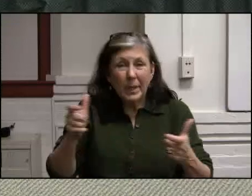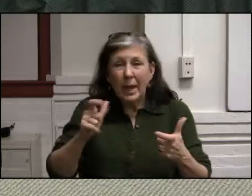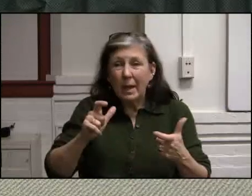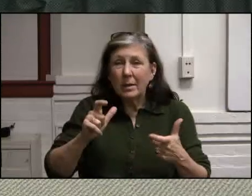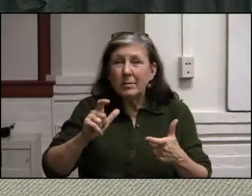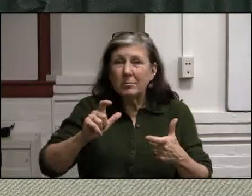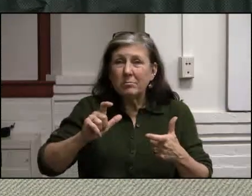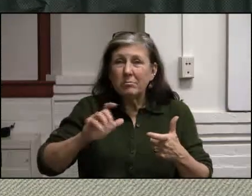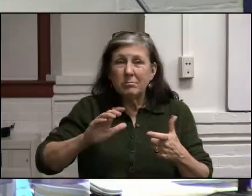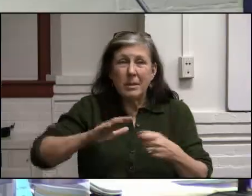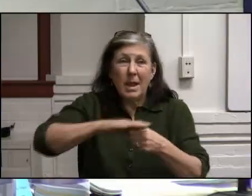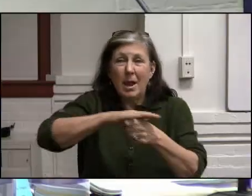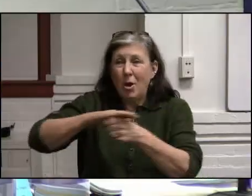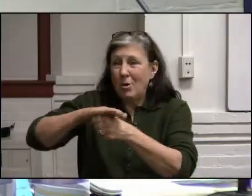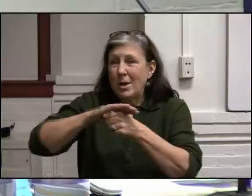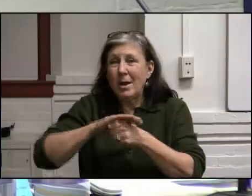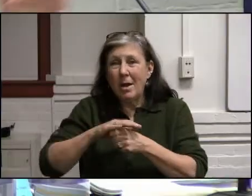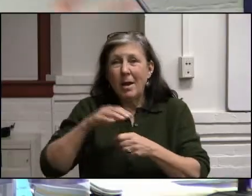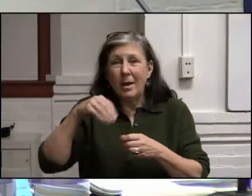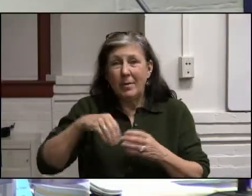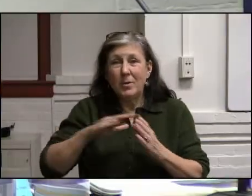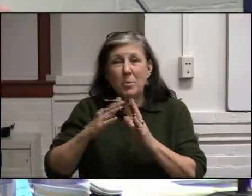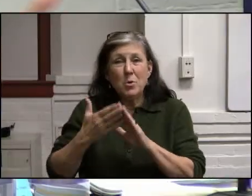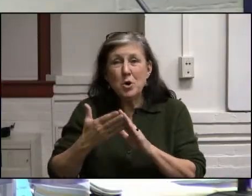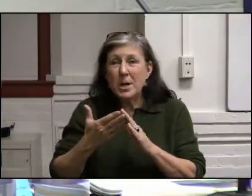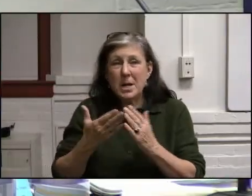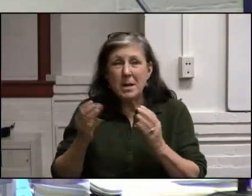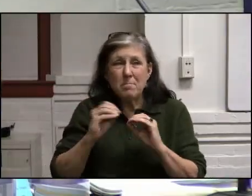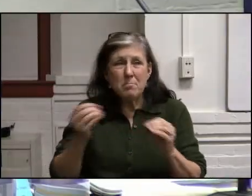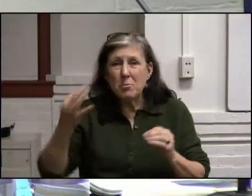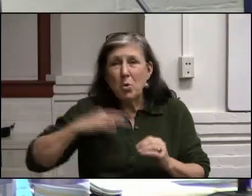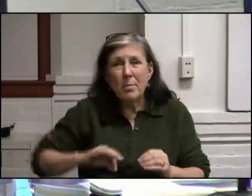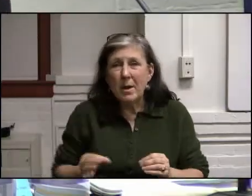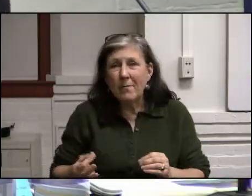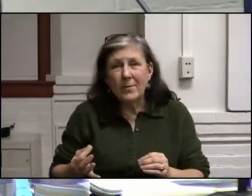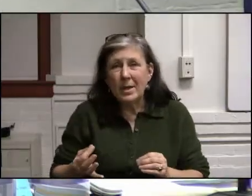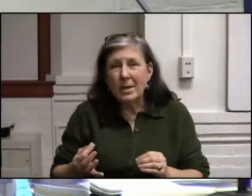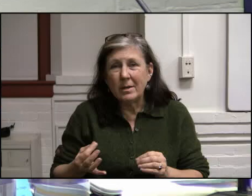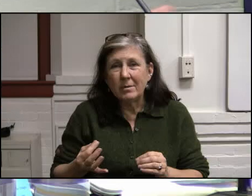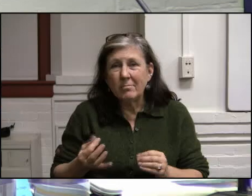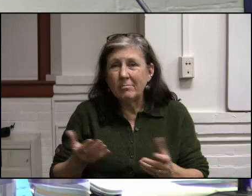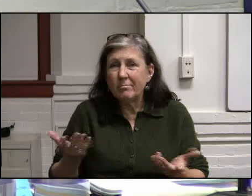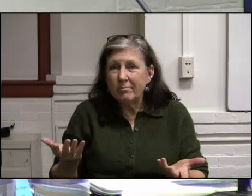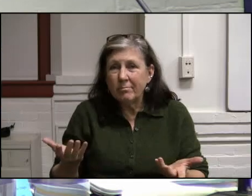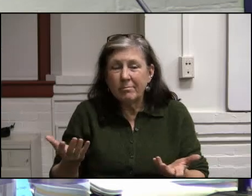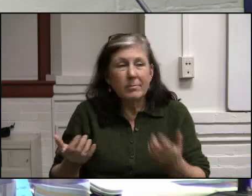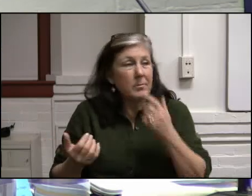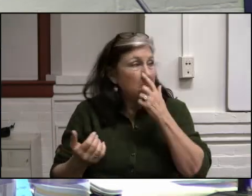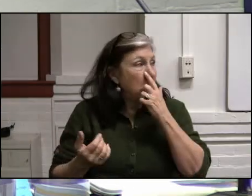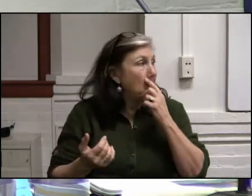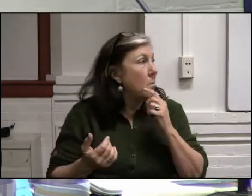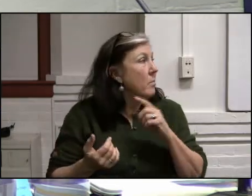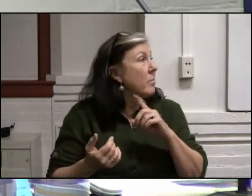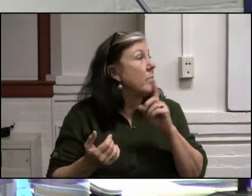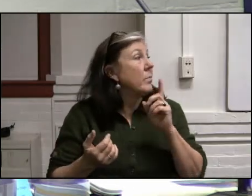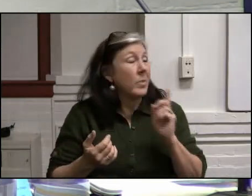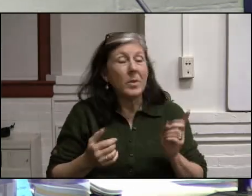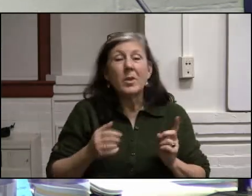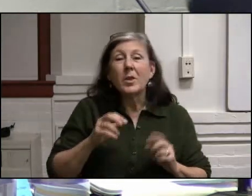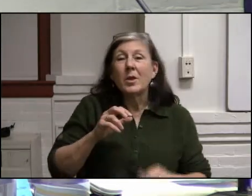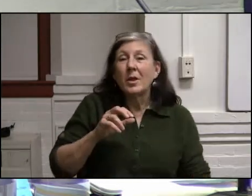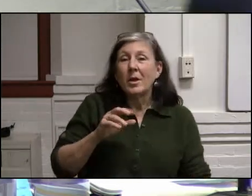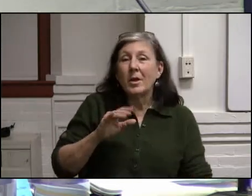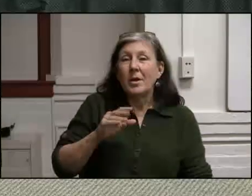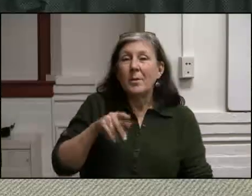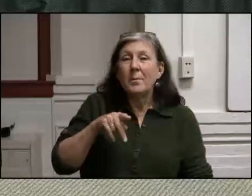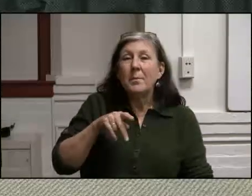areas actually don't see the benefit that the least populated communities. I have an update on the donut hole. Me too. Okay. Yeah.